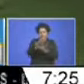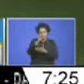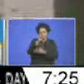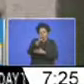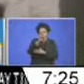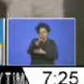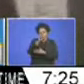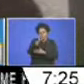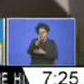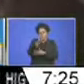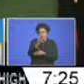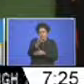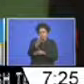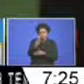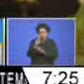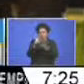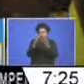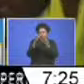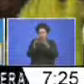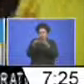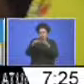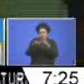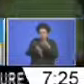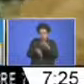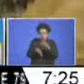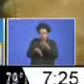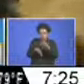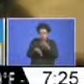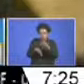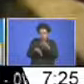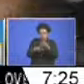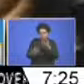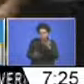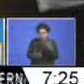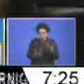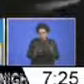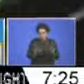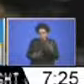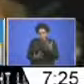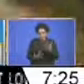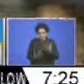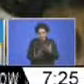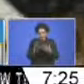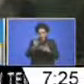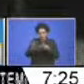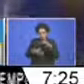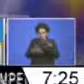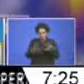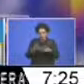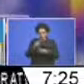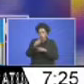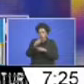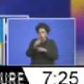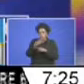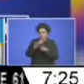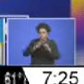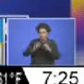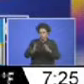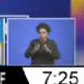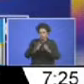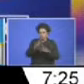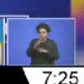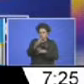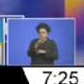one family, Valley Boys, and Roots. Heat up your drums, get your whistles and cowbells ready for the Junkanoo Bear